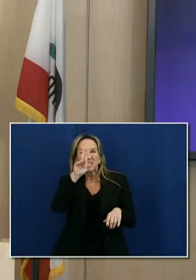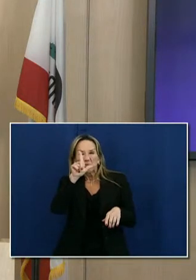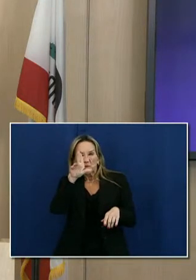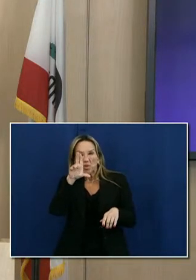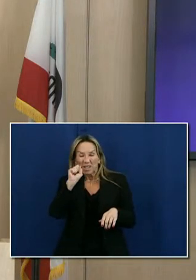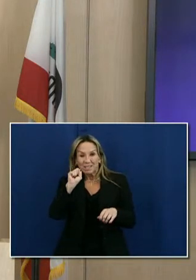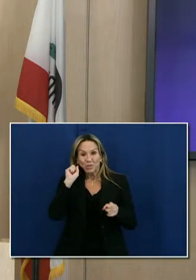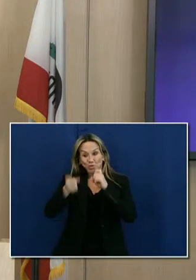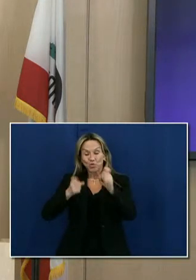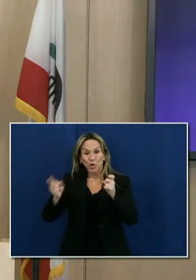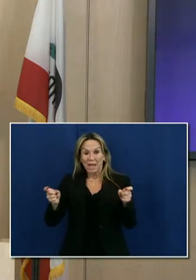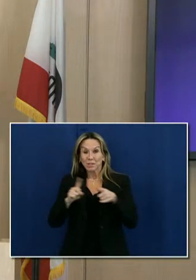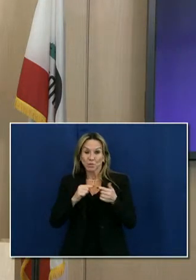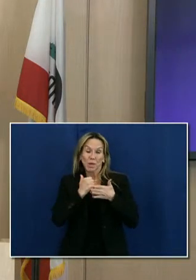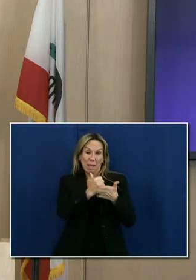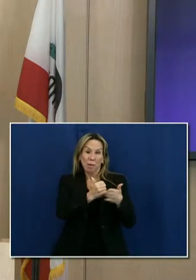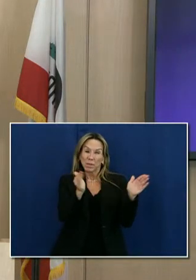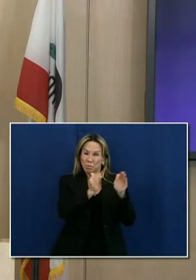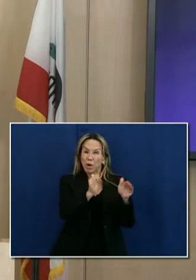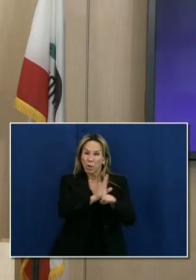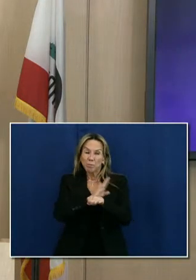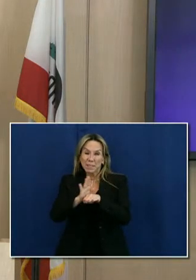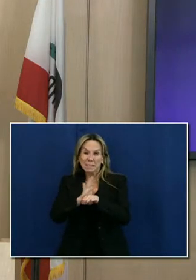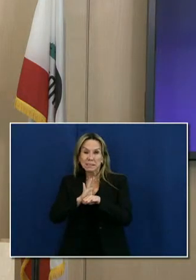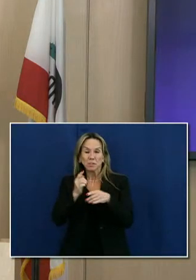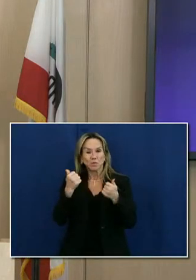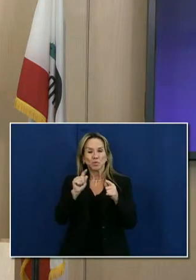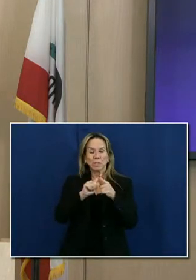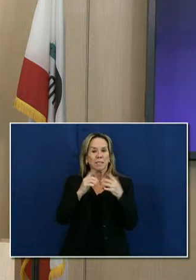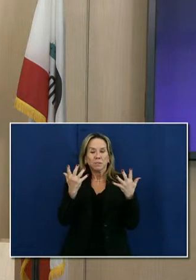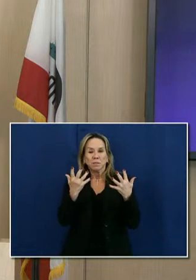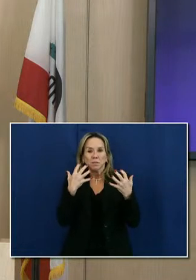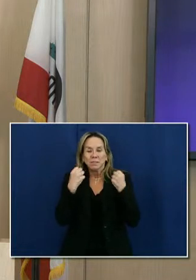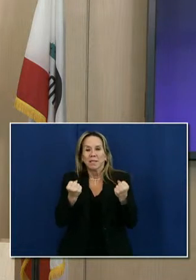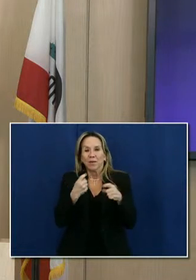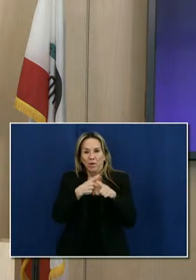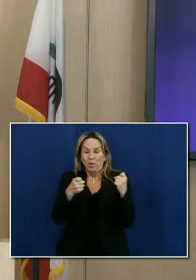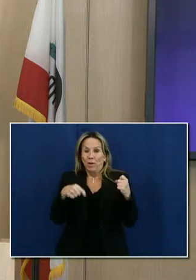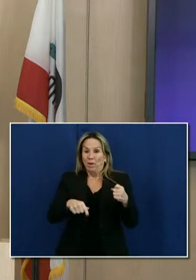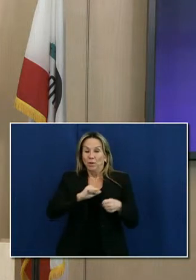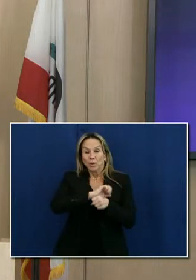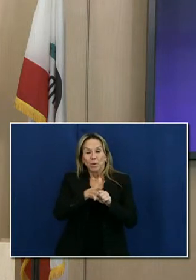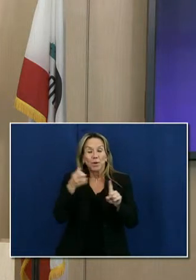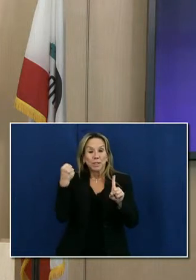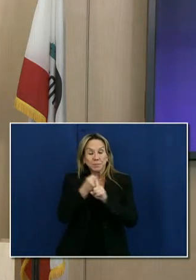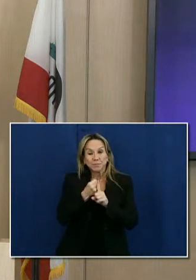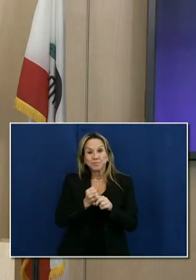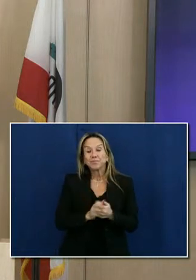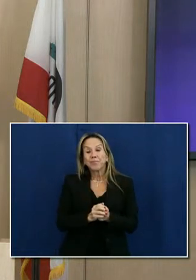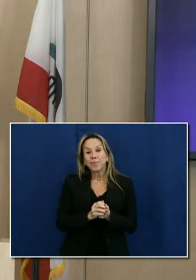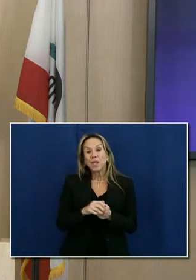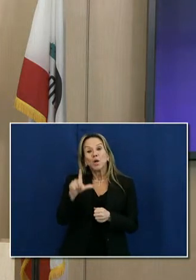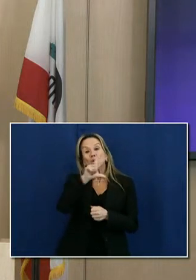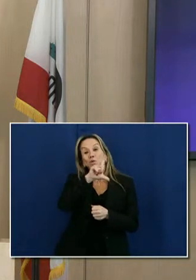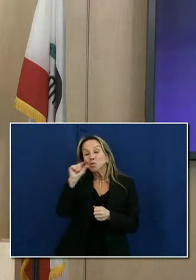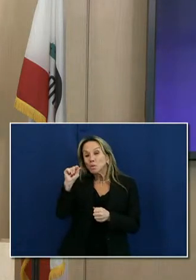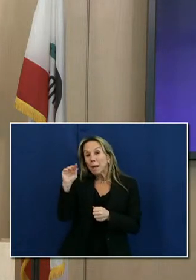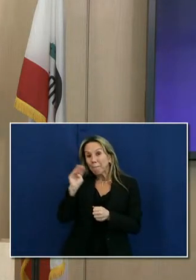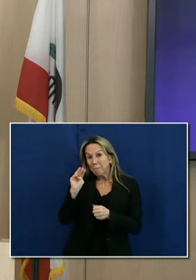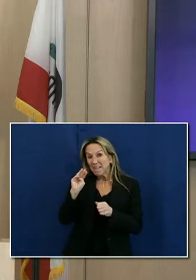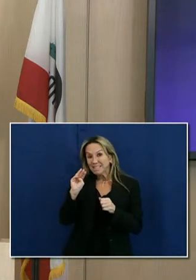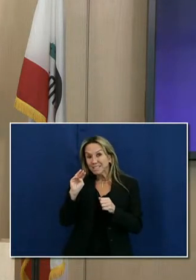recovering from the pandemic. To date, the board has approved about $28 million for all